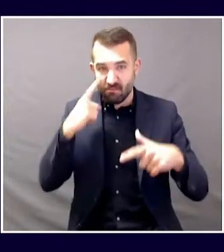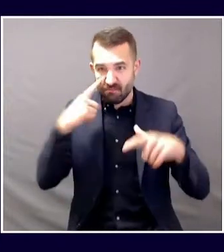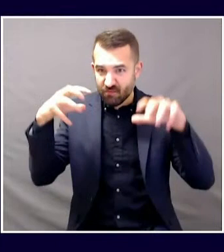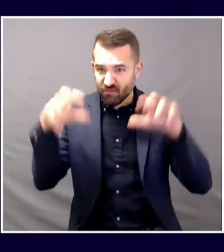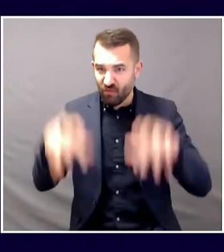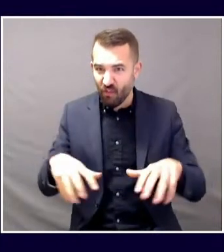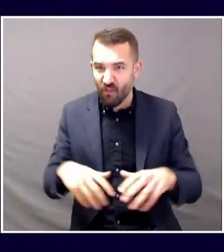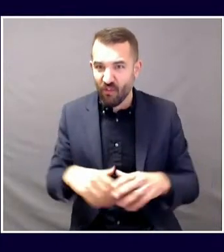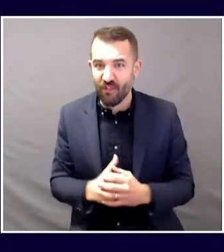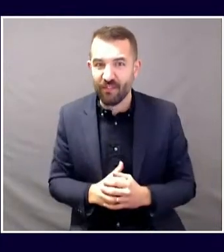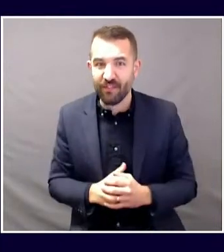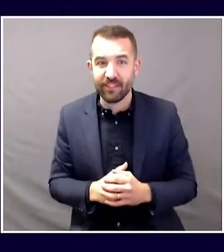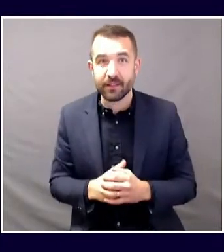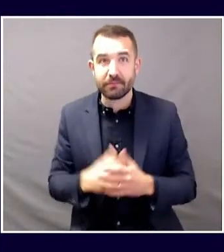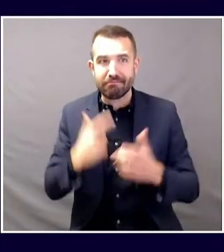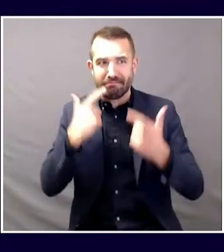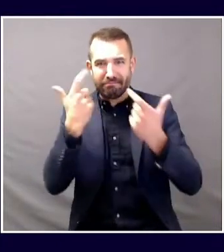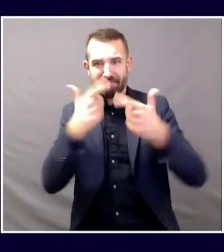continue to increase.